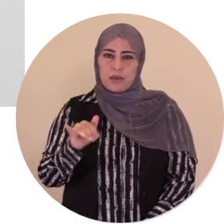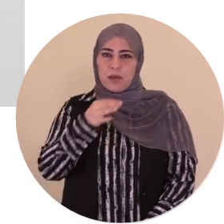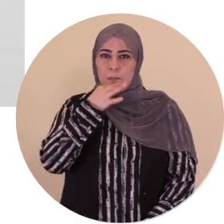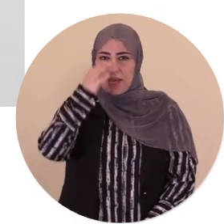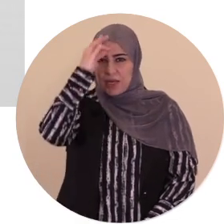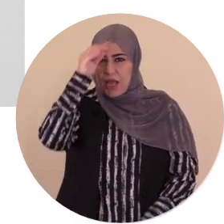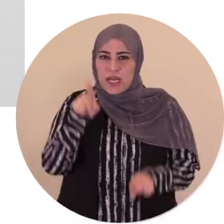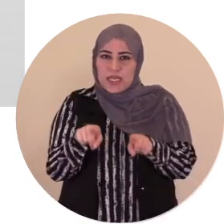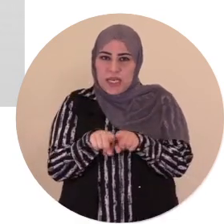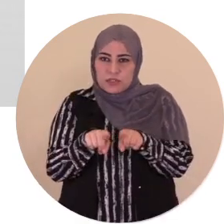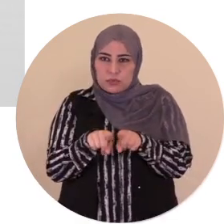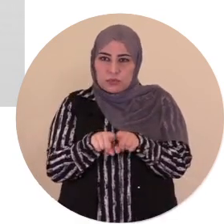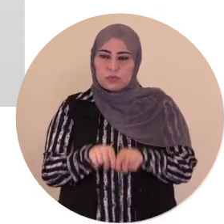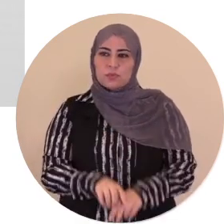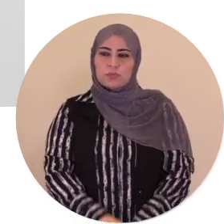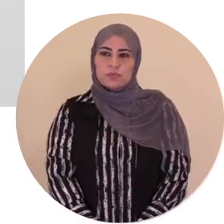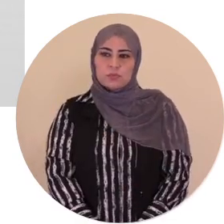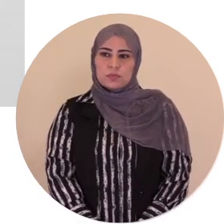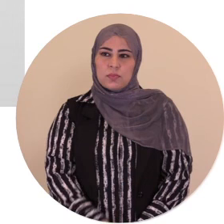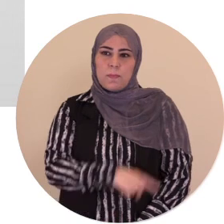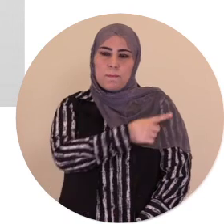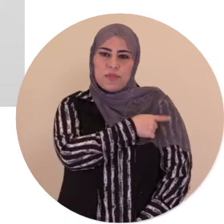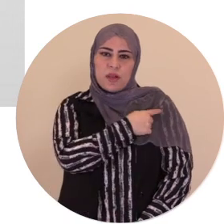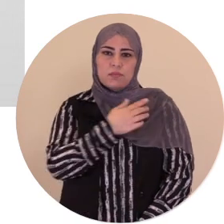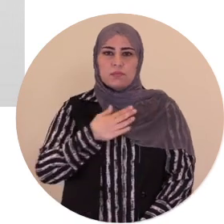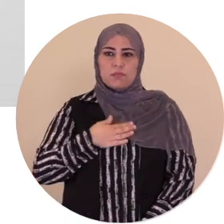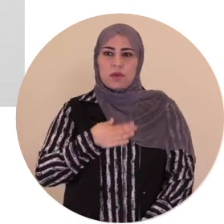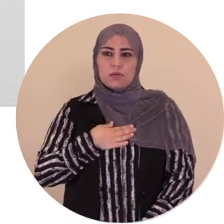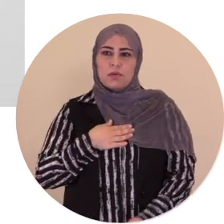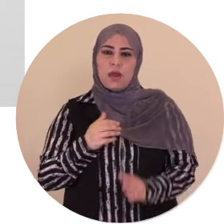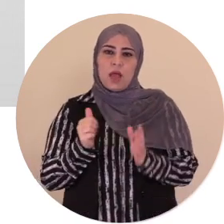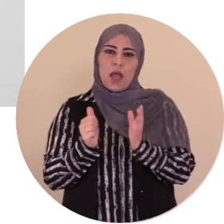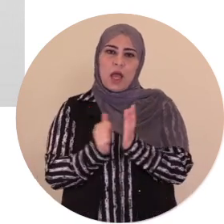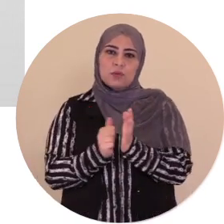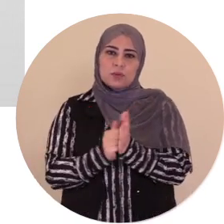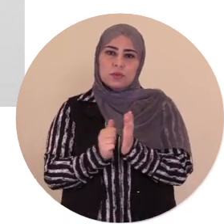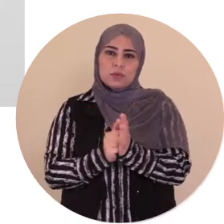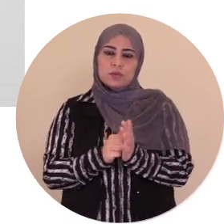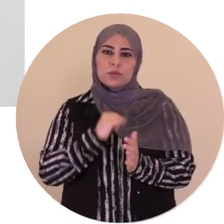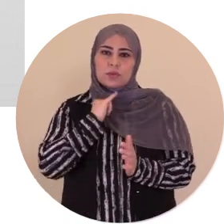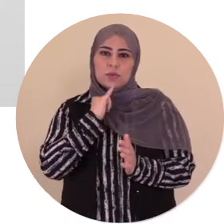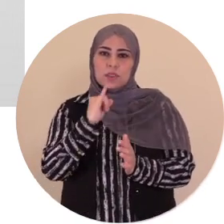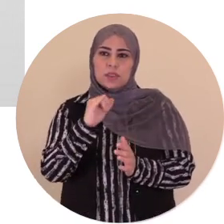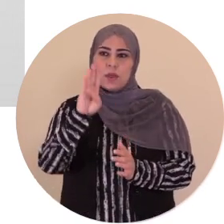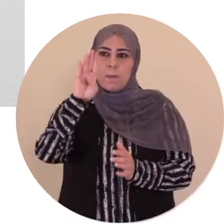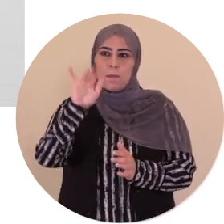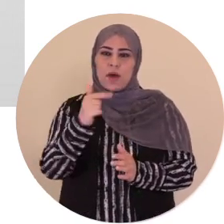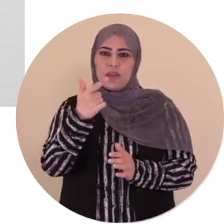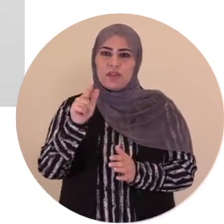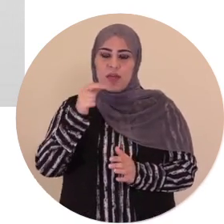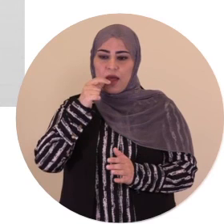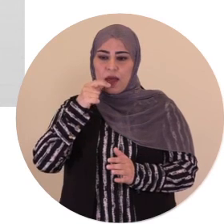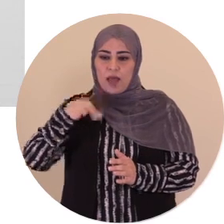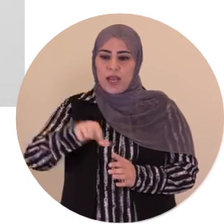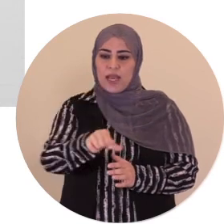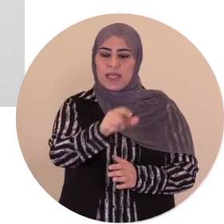place. By, which means next to. So when I say it's by the TV, it's next to the TV. The house is by the lake, it's next to